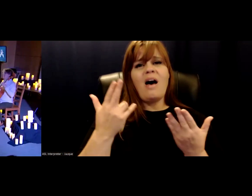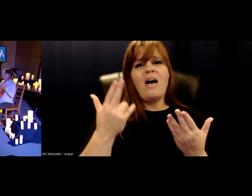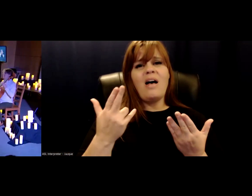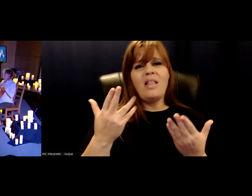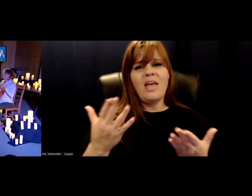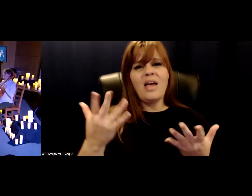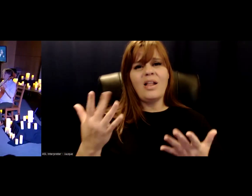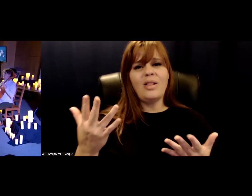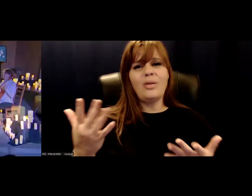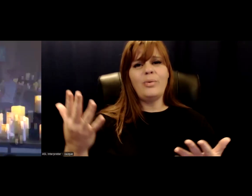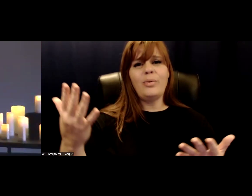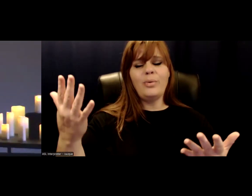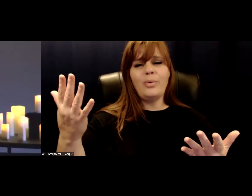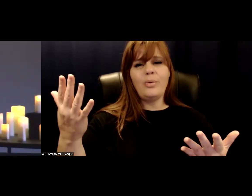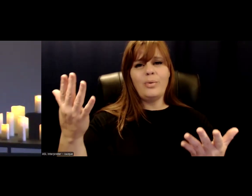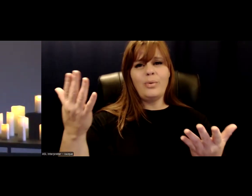Hallelujah.